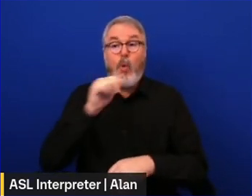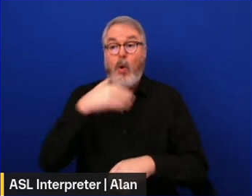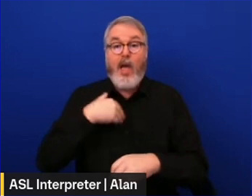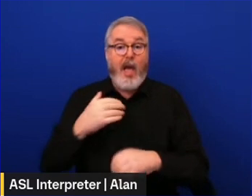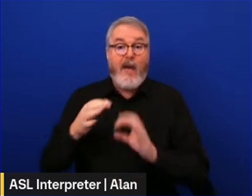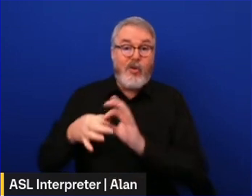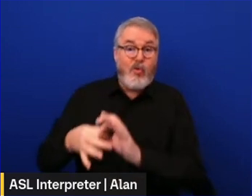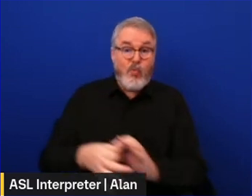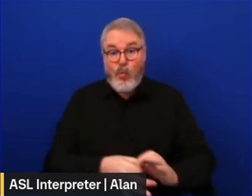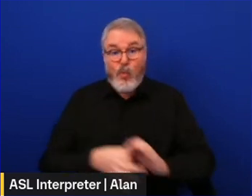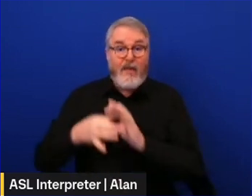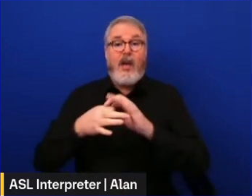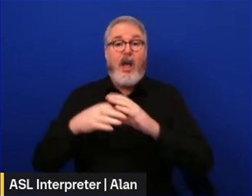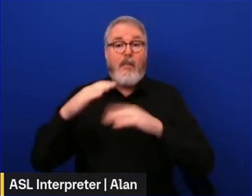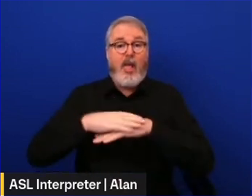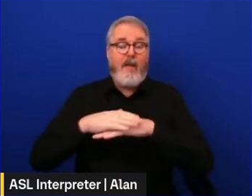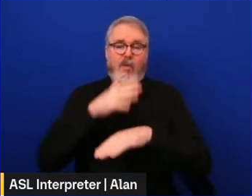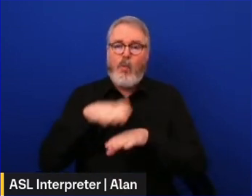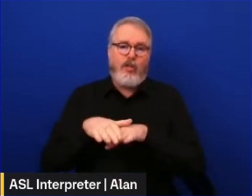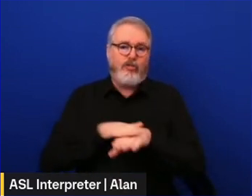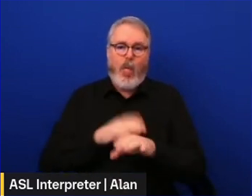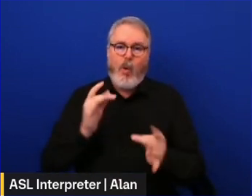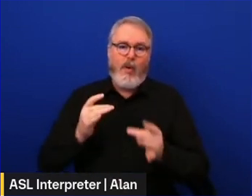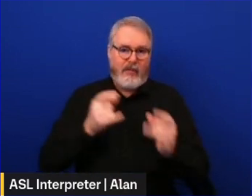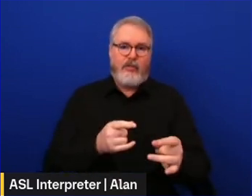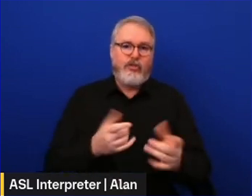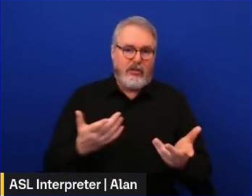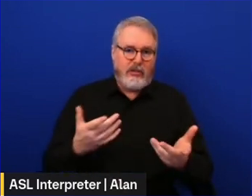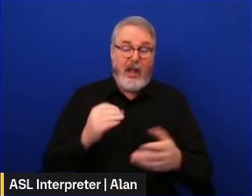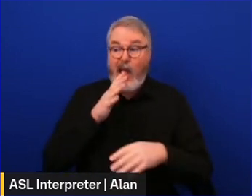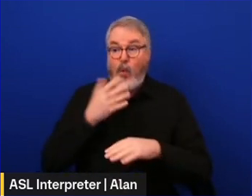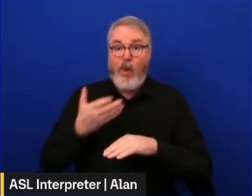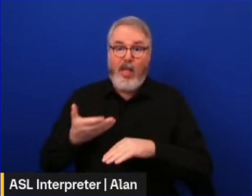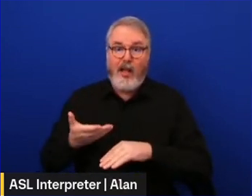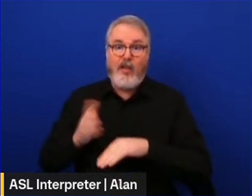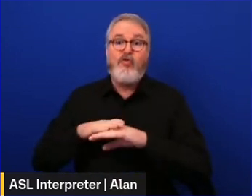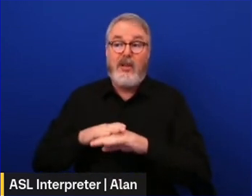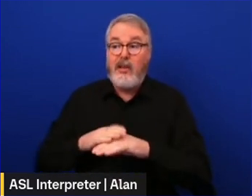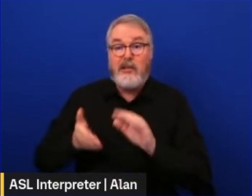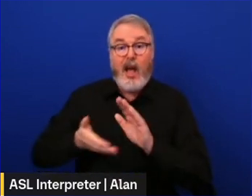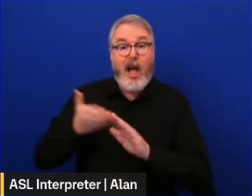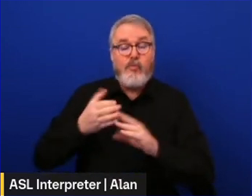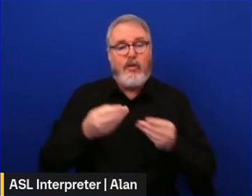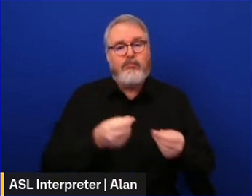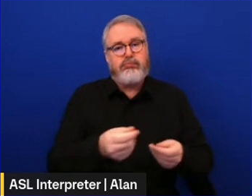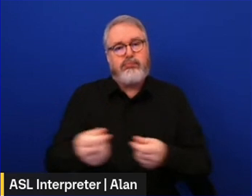risk losing efficiency and increasing operational overhead.